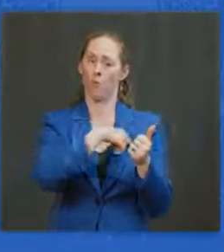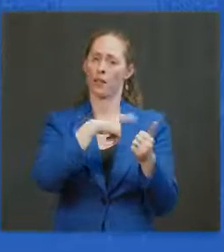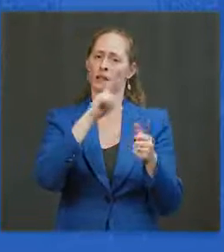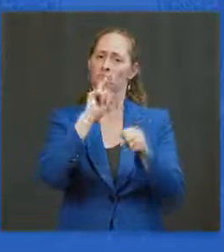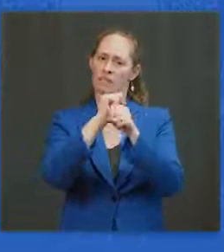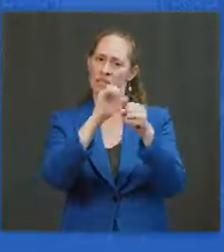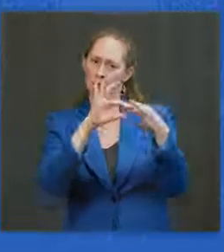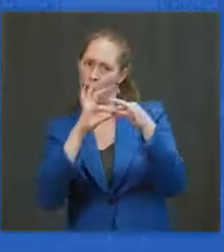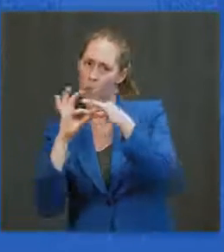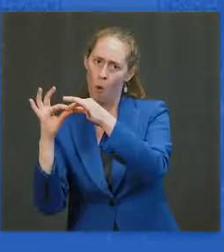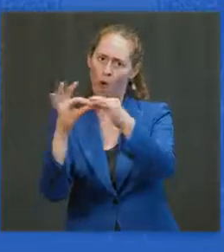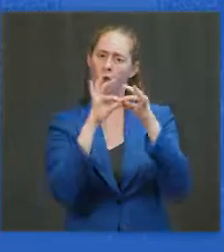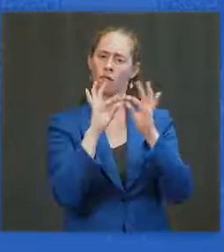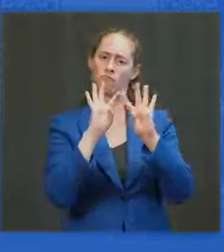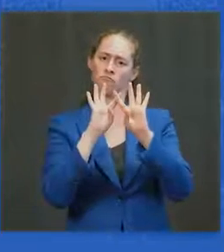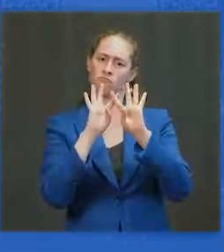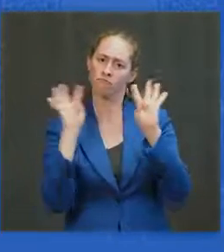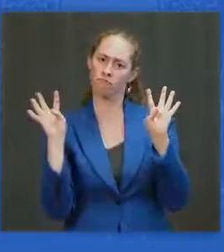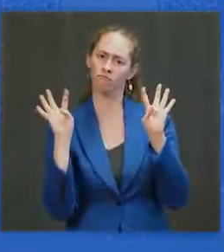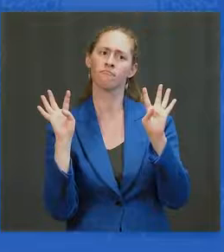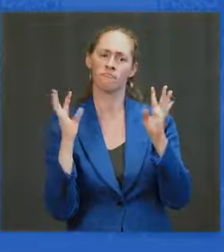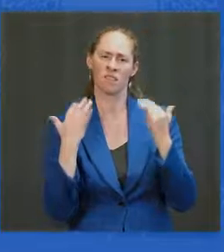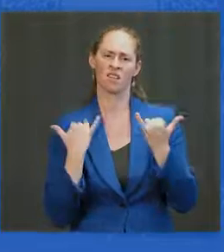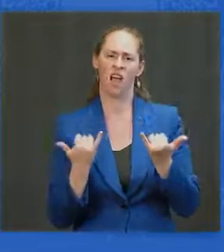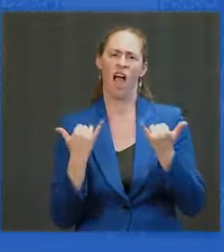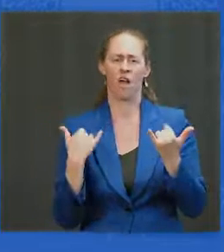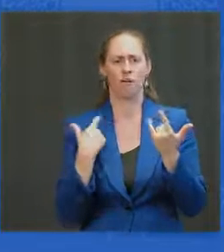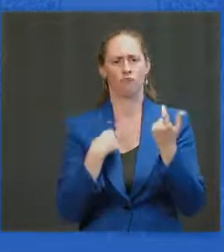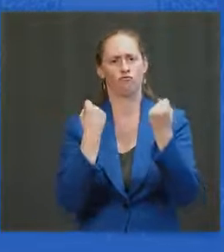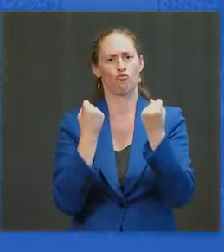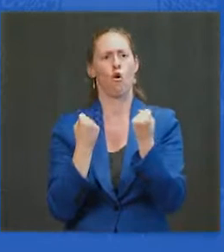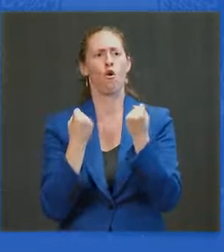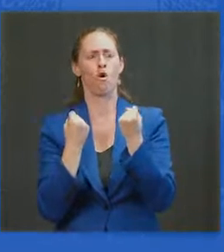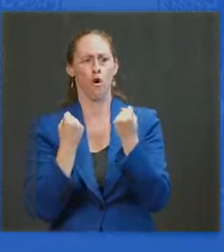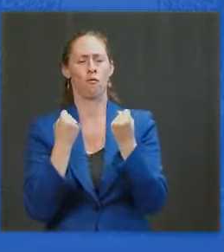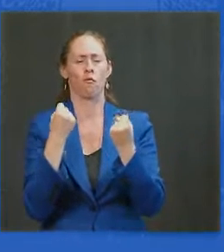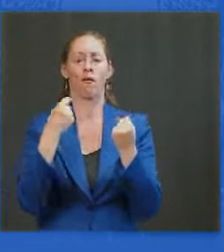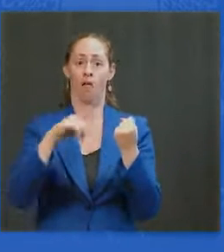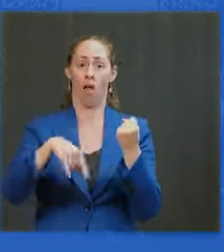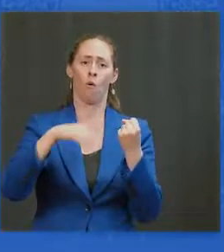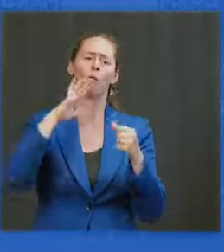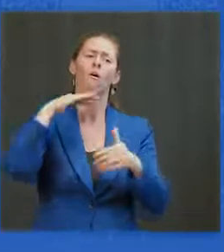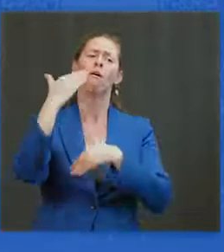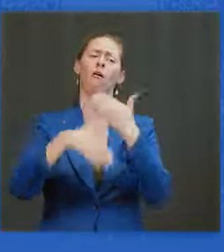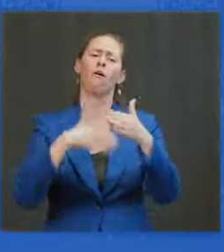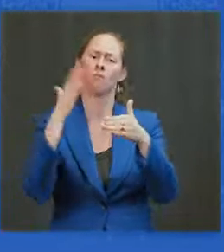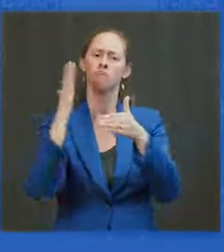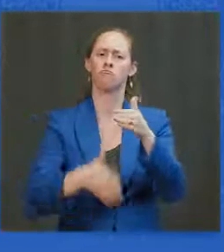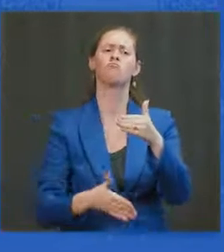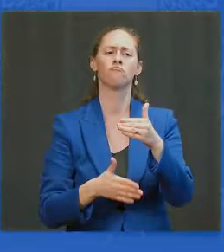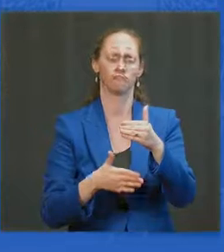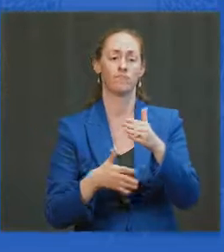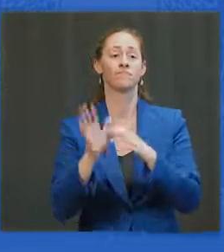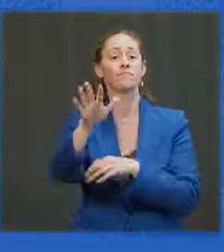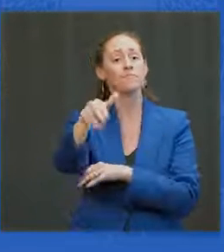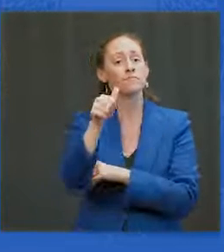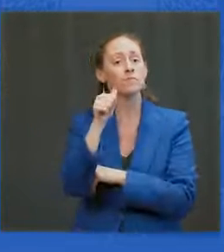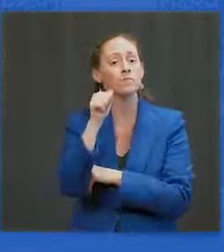hip in terms of what we have to do. We'll get that done. And tomorrow, I've asked